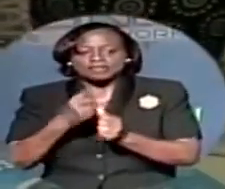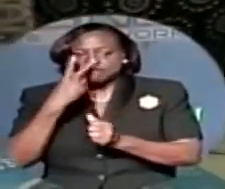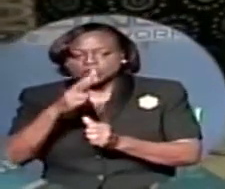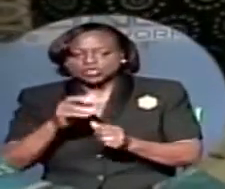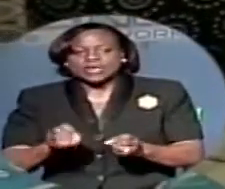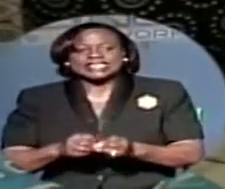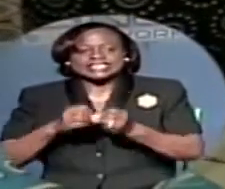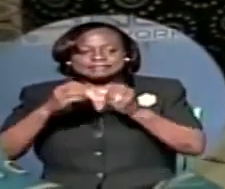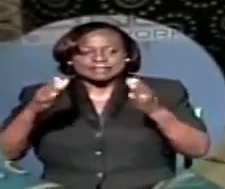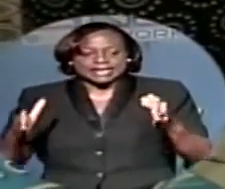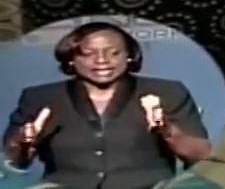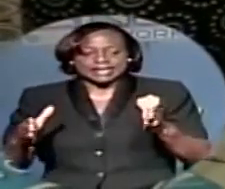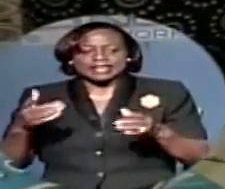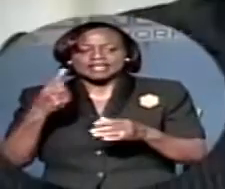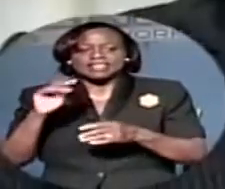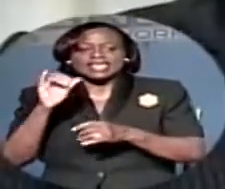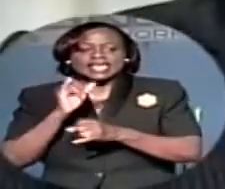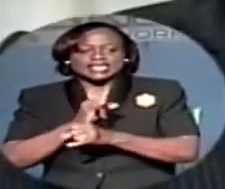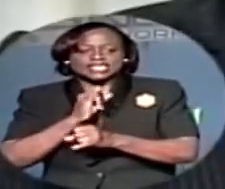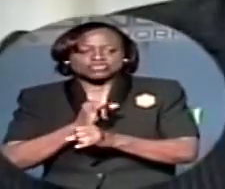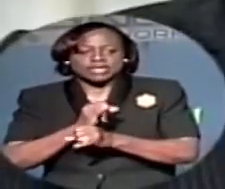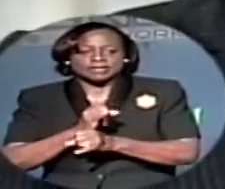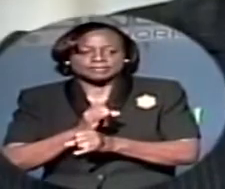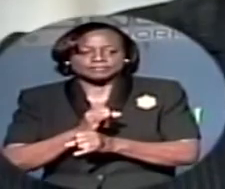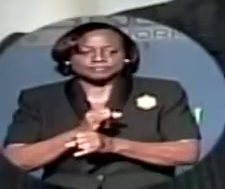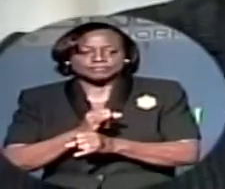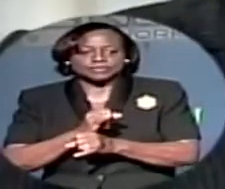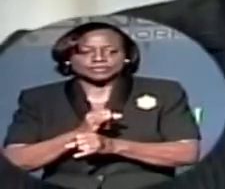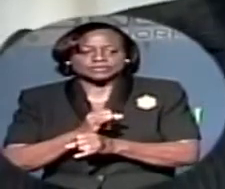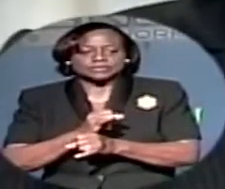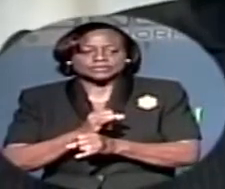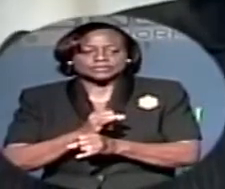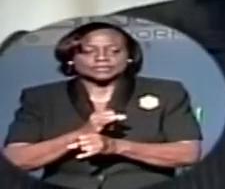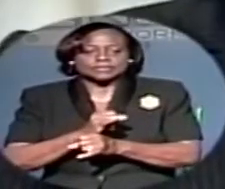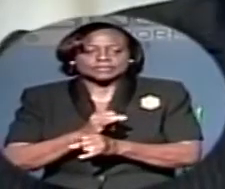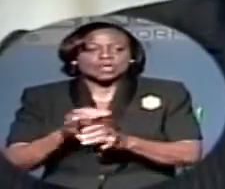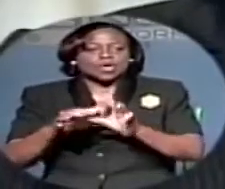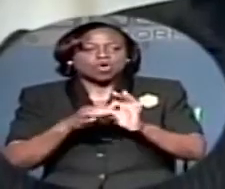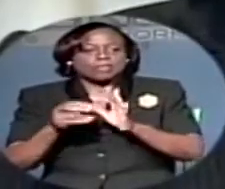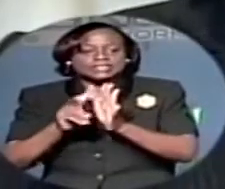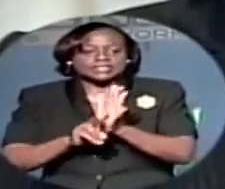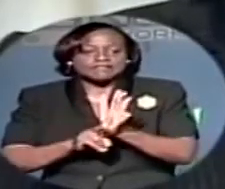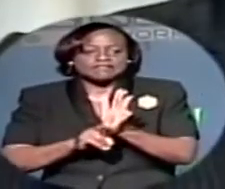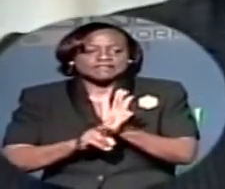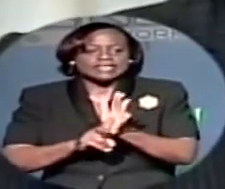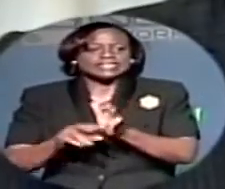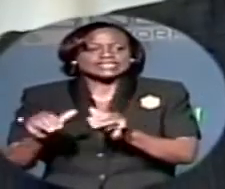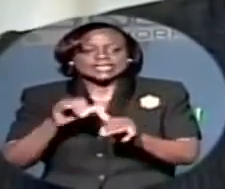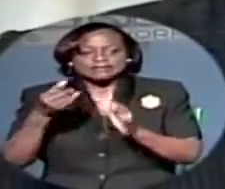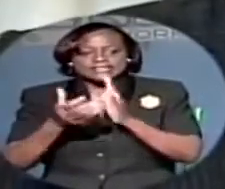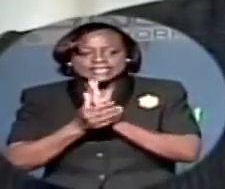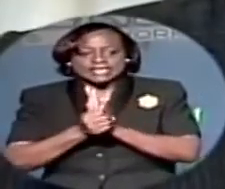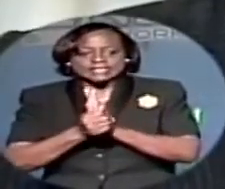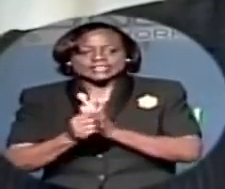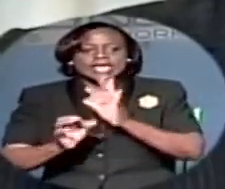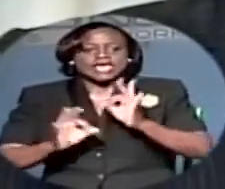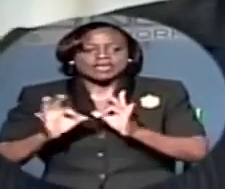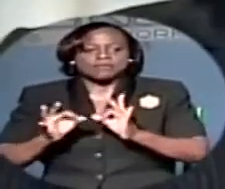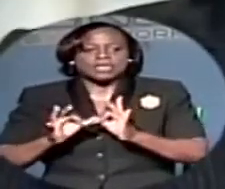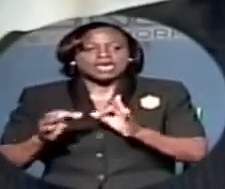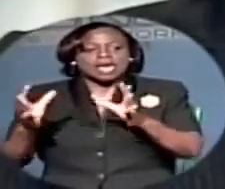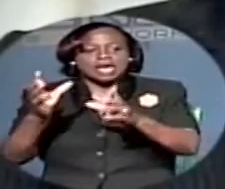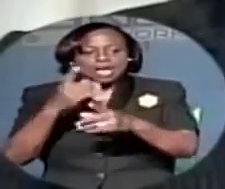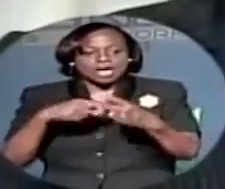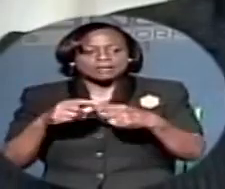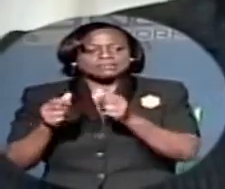industry. Cooperatives represent economies of scale. If we group together and we team up, we can accomplish more. So